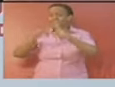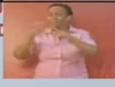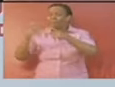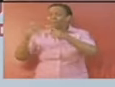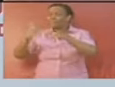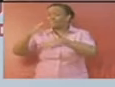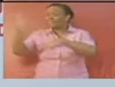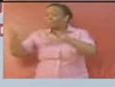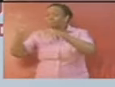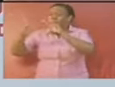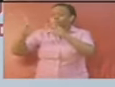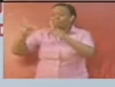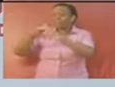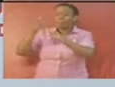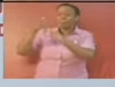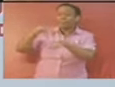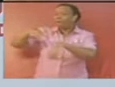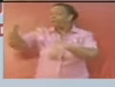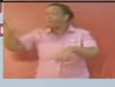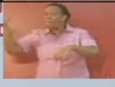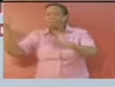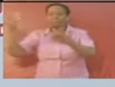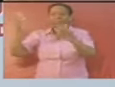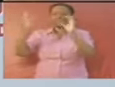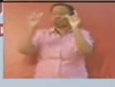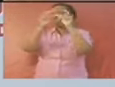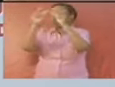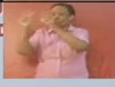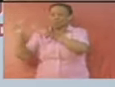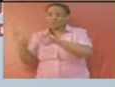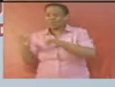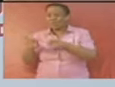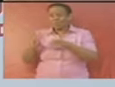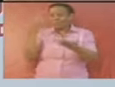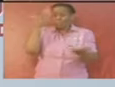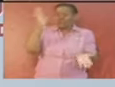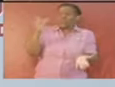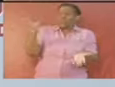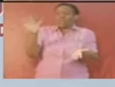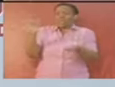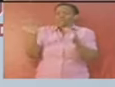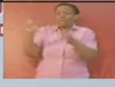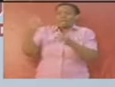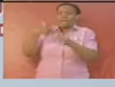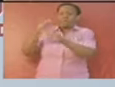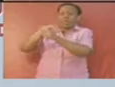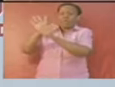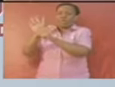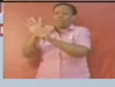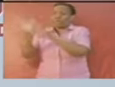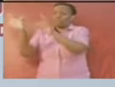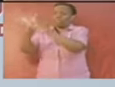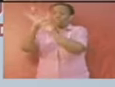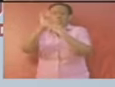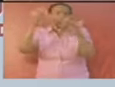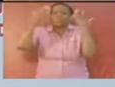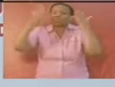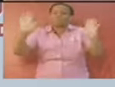where they have been. You don't know with whom they have been in contact with. And COVID is no respecter